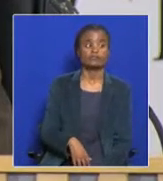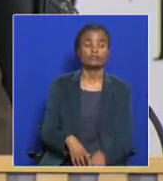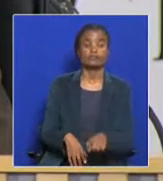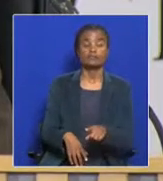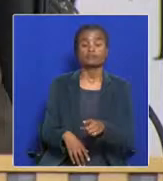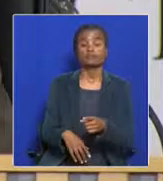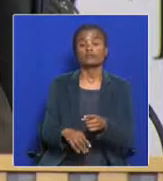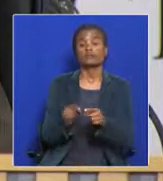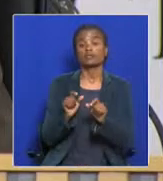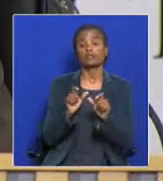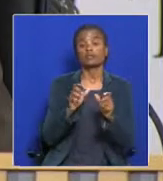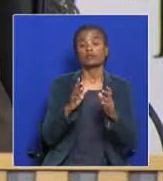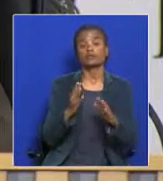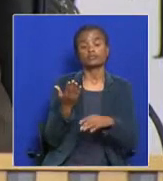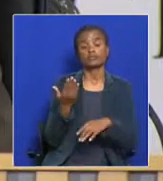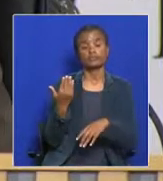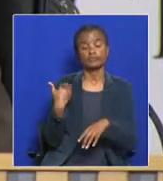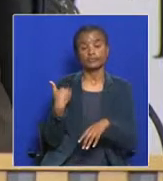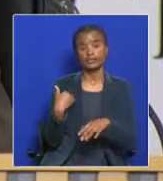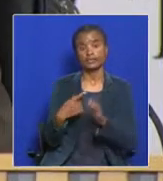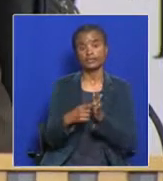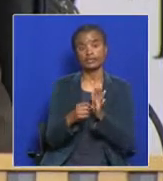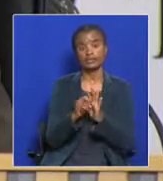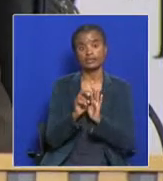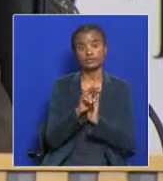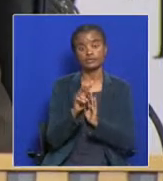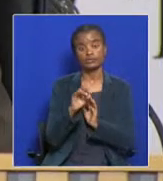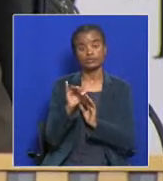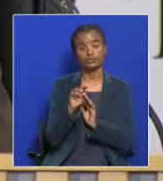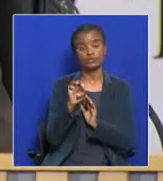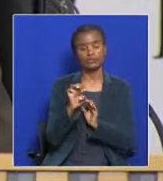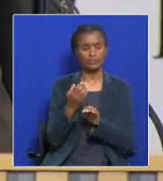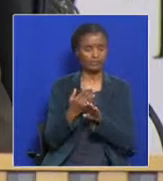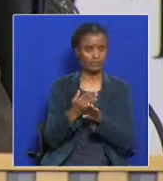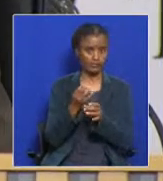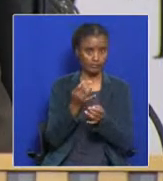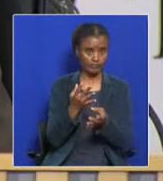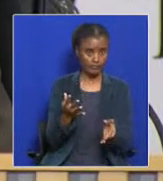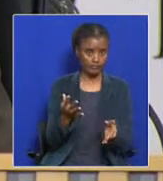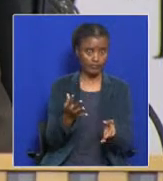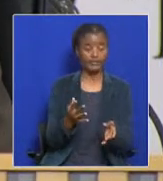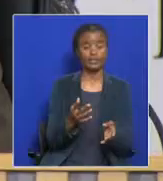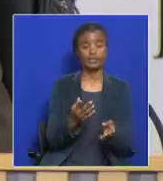of June, like I indicated in my statement, was twofold.